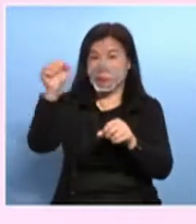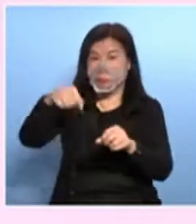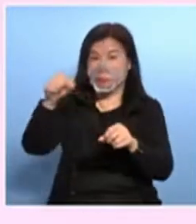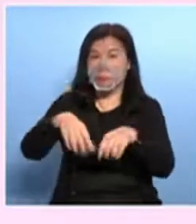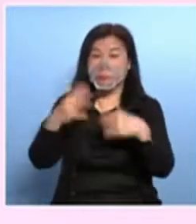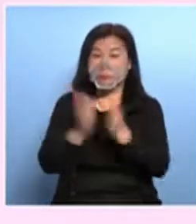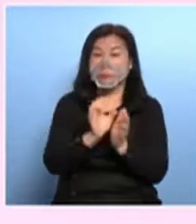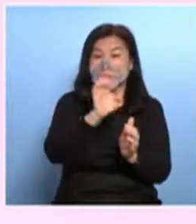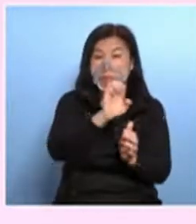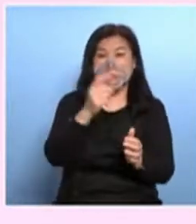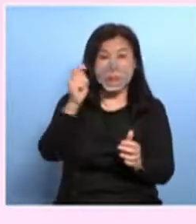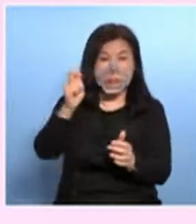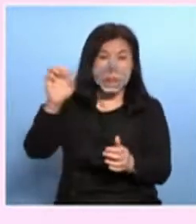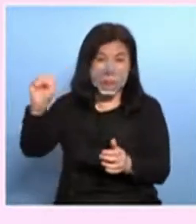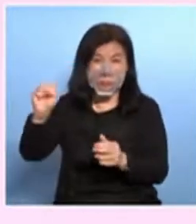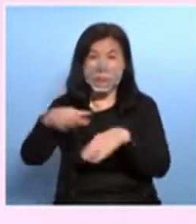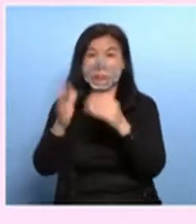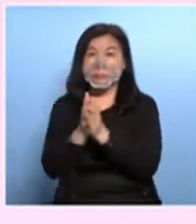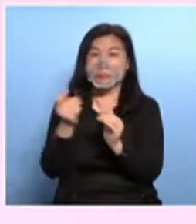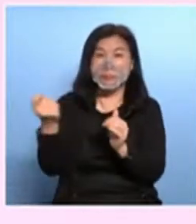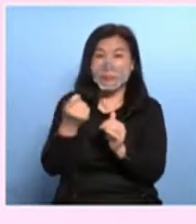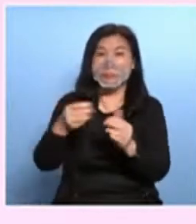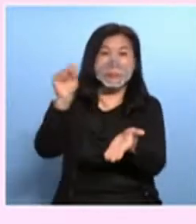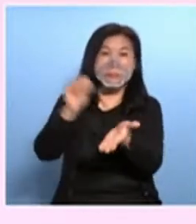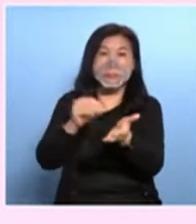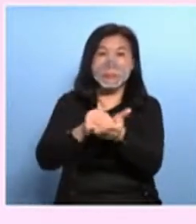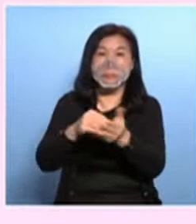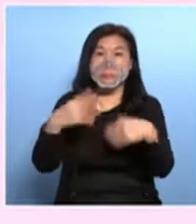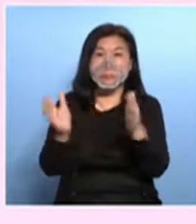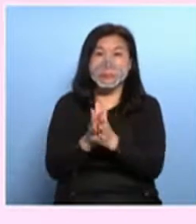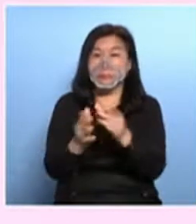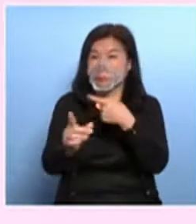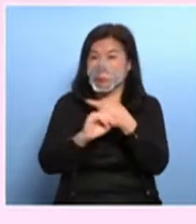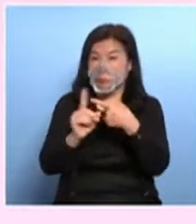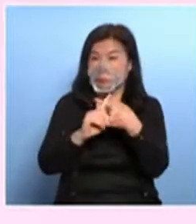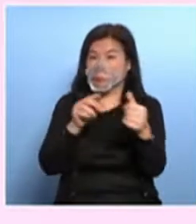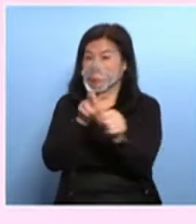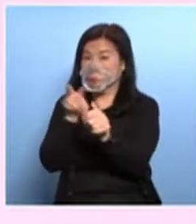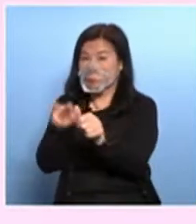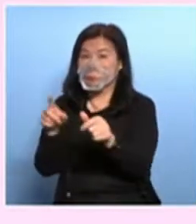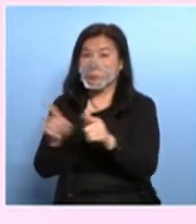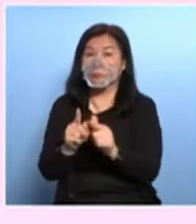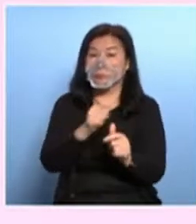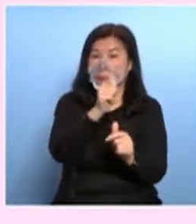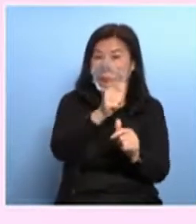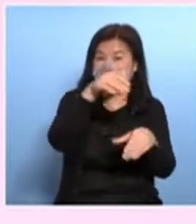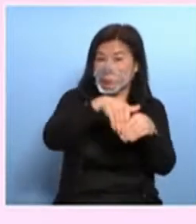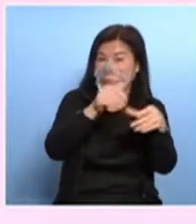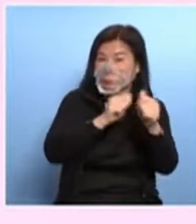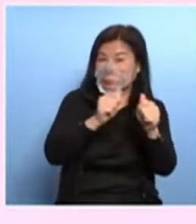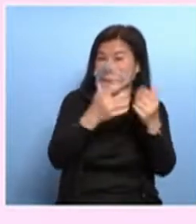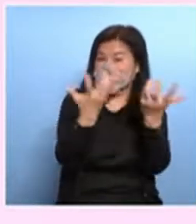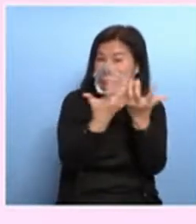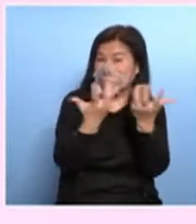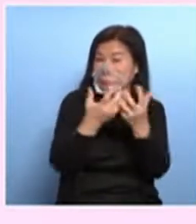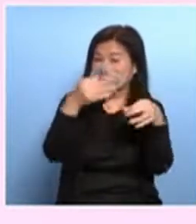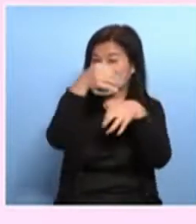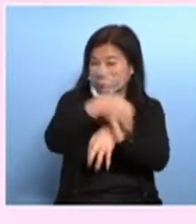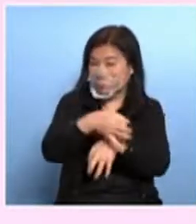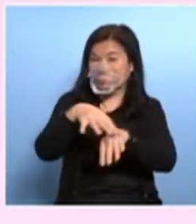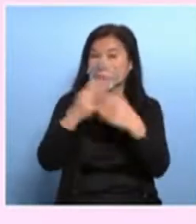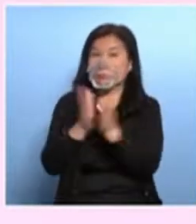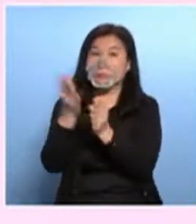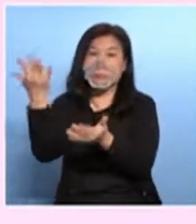Access Program. The mutual access of ETFs is expected to be implemented soon. As a risk management tool, the A-share